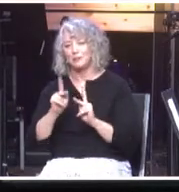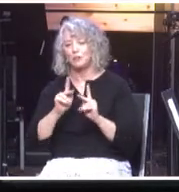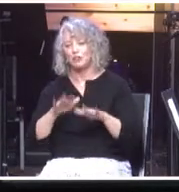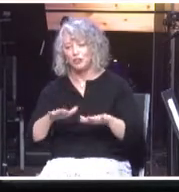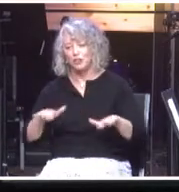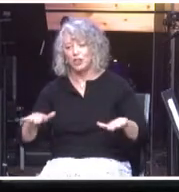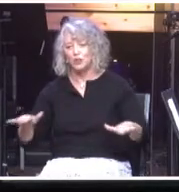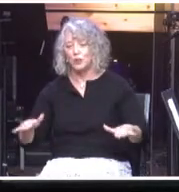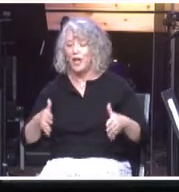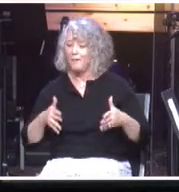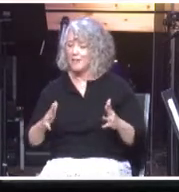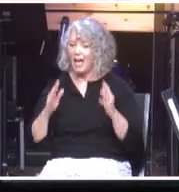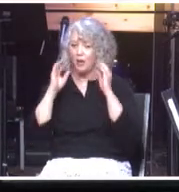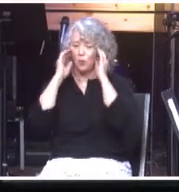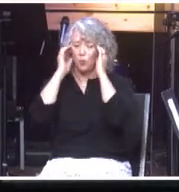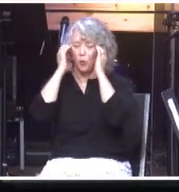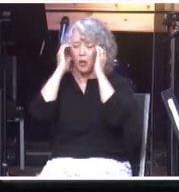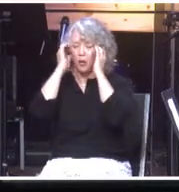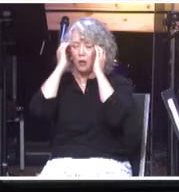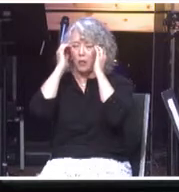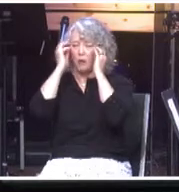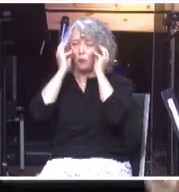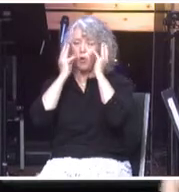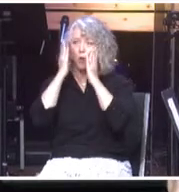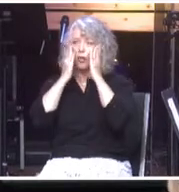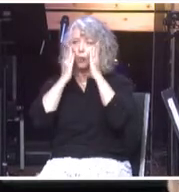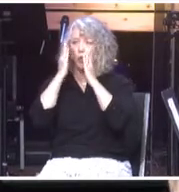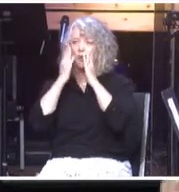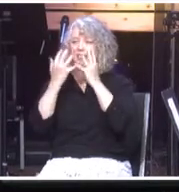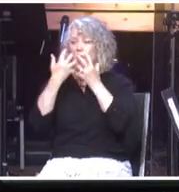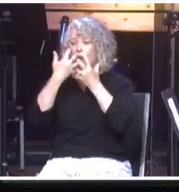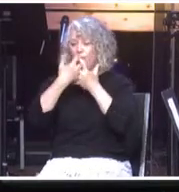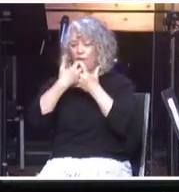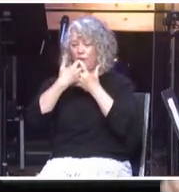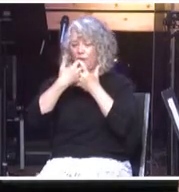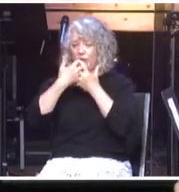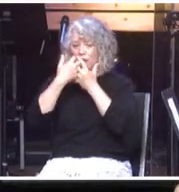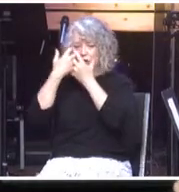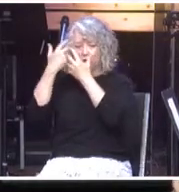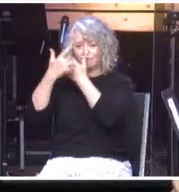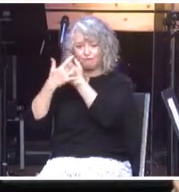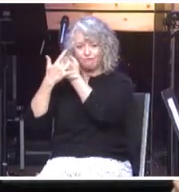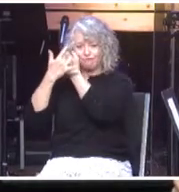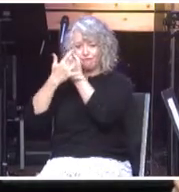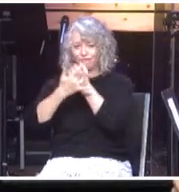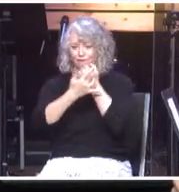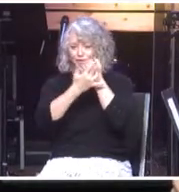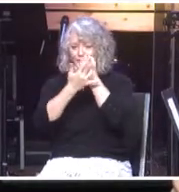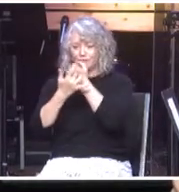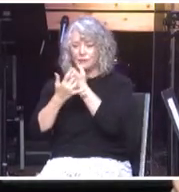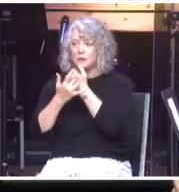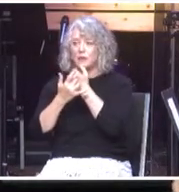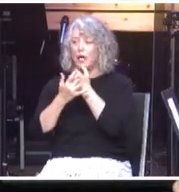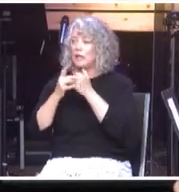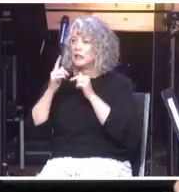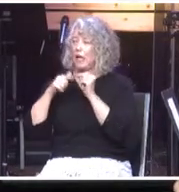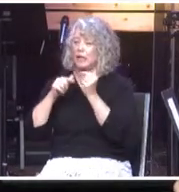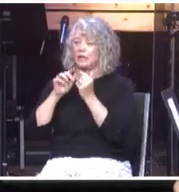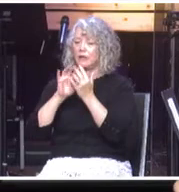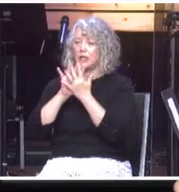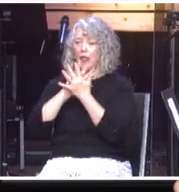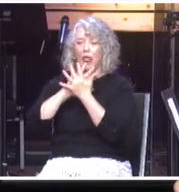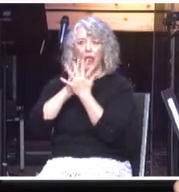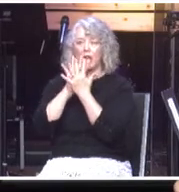have allowed worry to become so ingrained in their thinking that it almost transcends their ability to think reasonably.